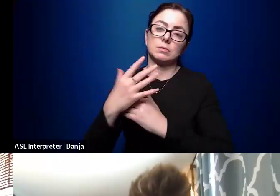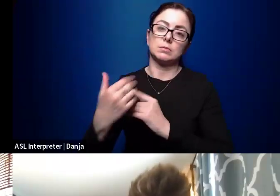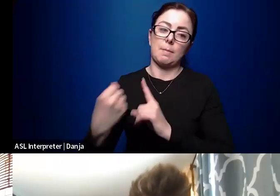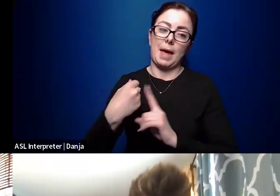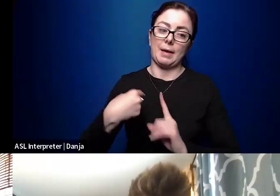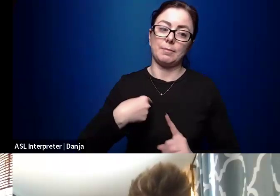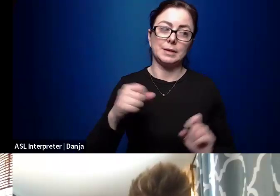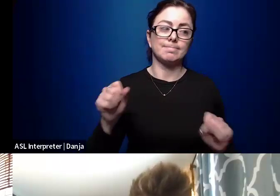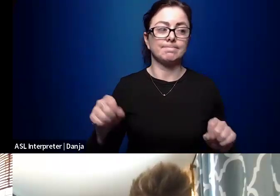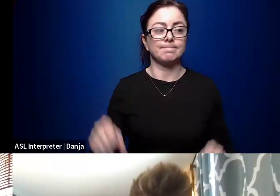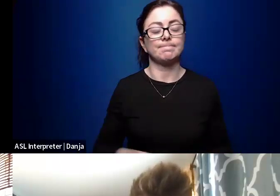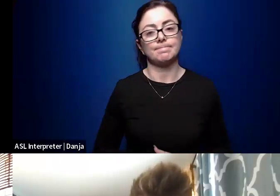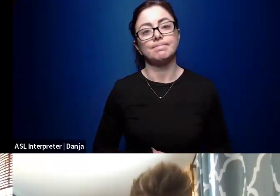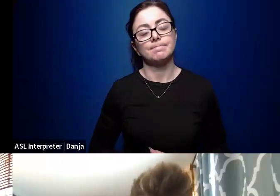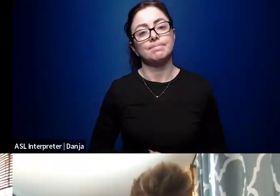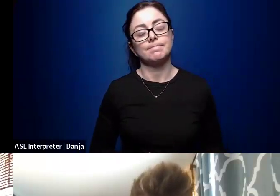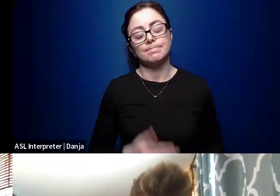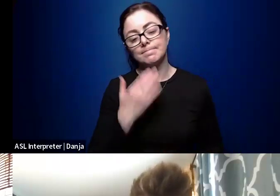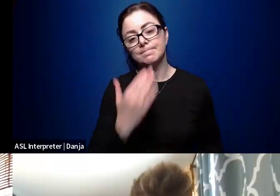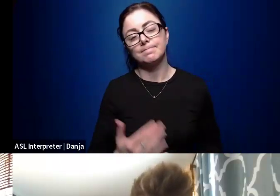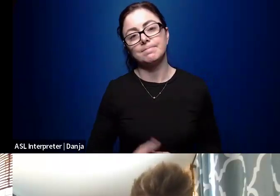mine. Thank you.